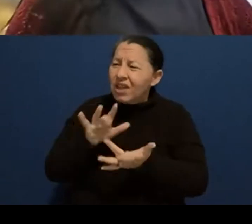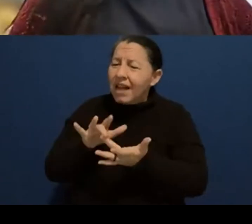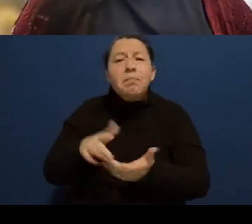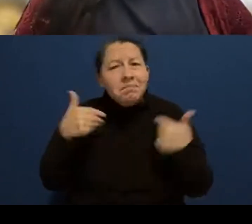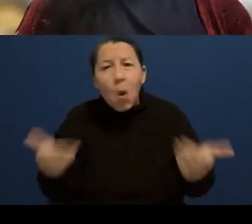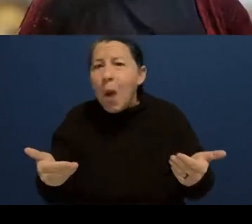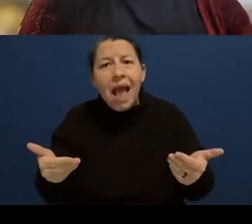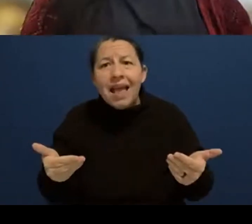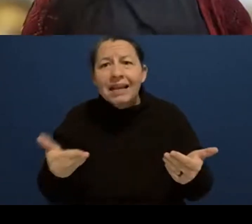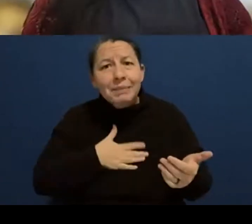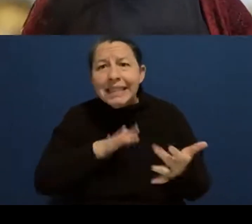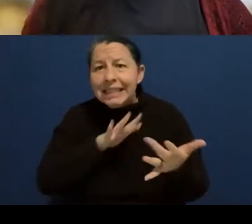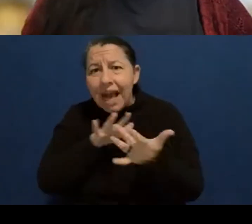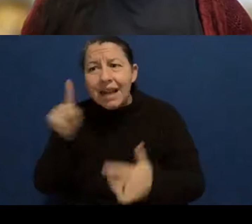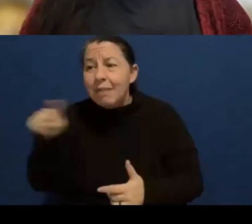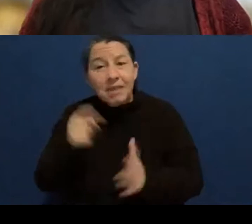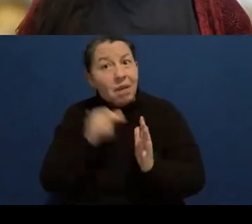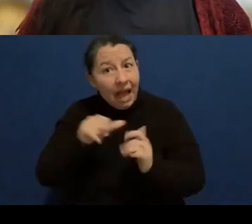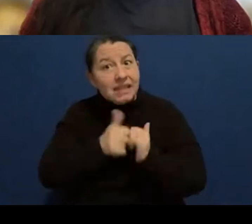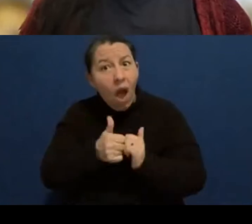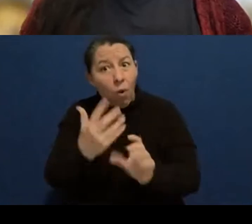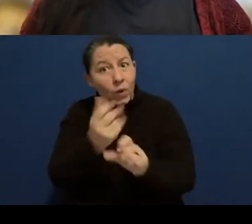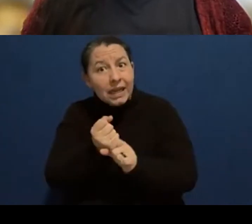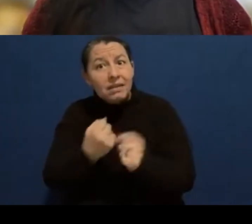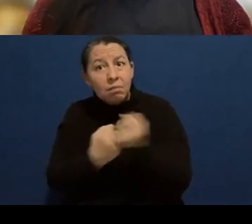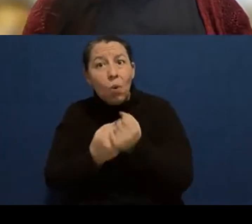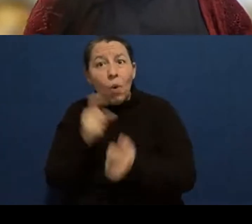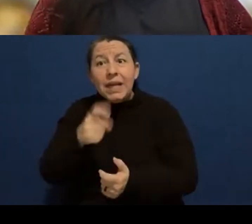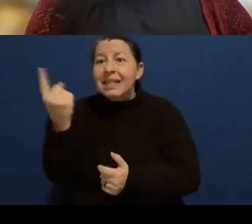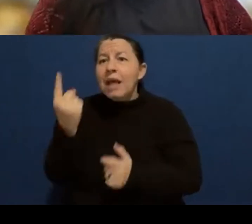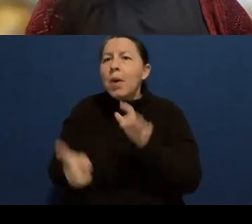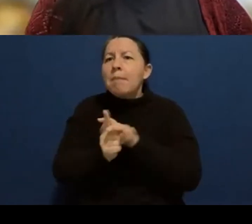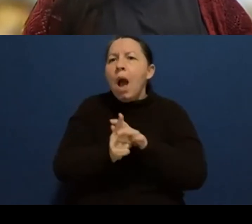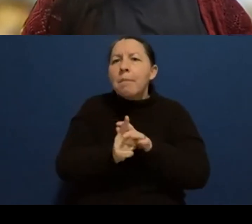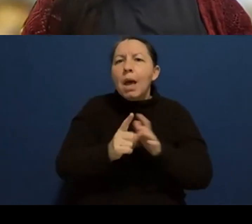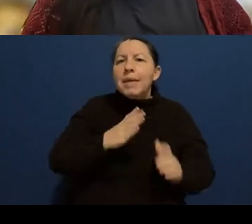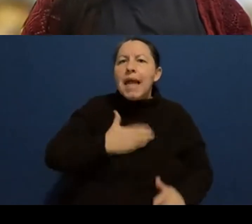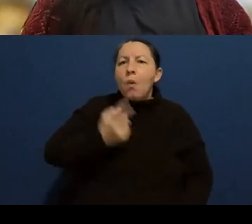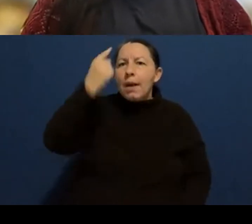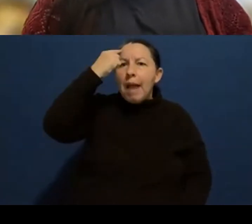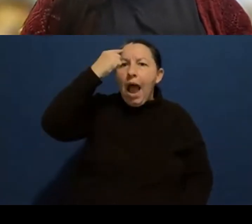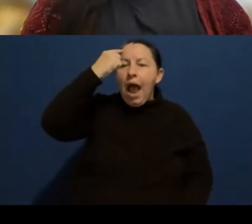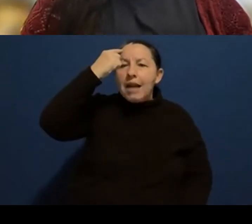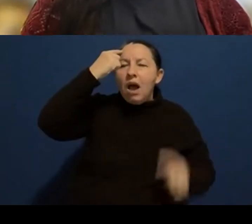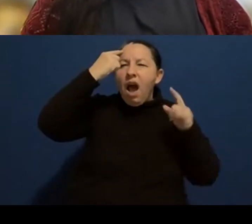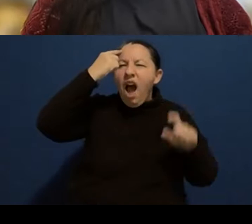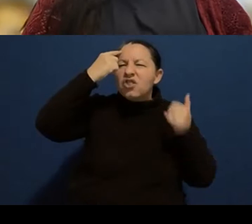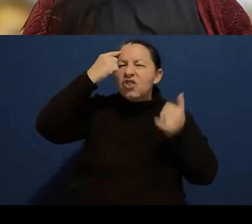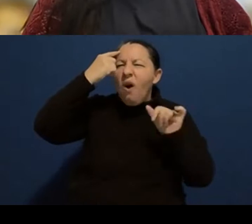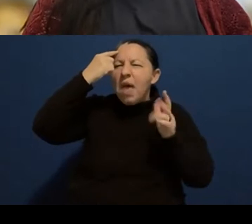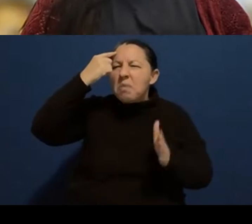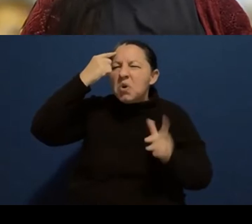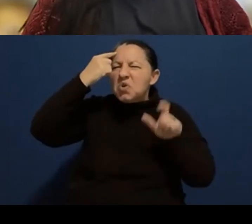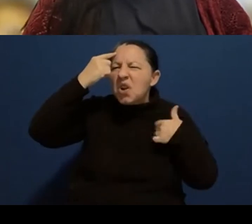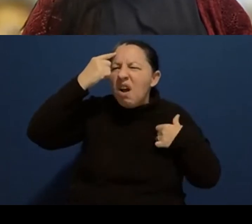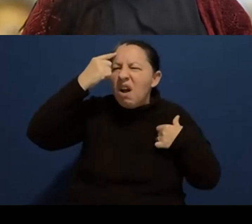way that we get the support that we need. Somebody comes into our mind and we reach out, whether through phone or email,